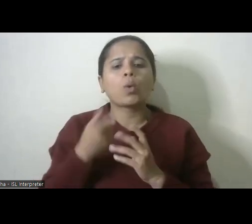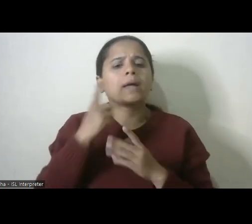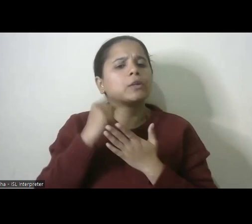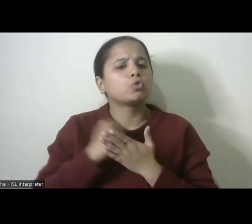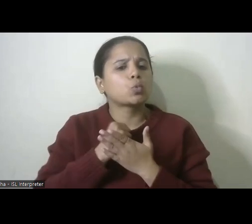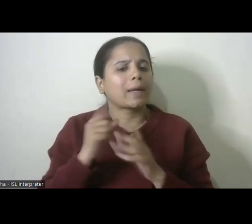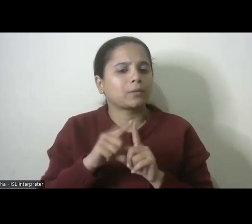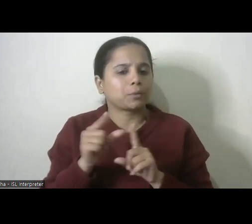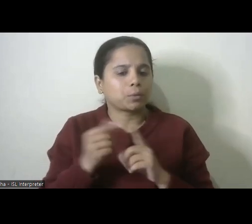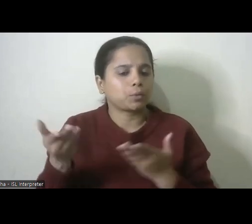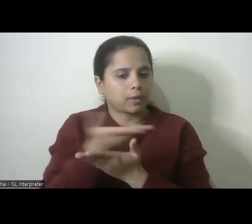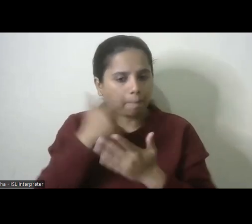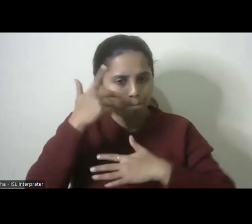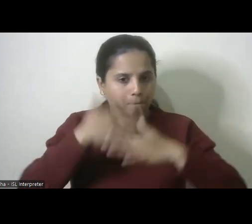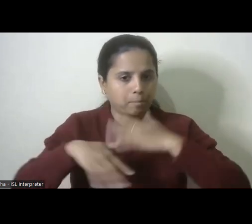to do.